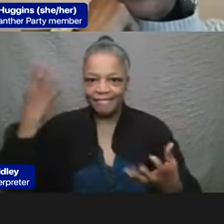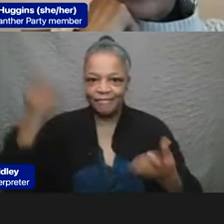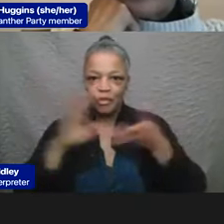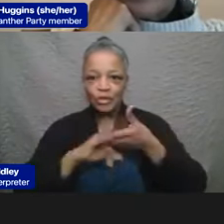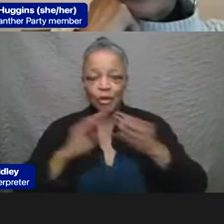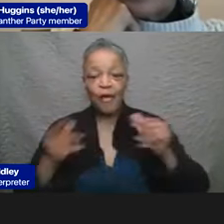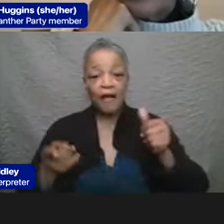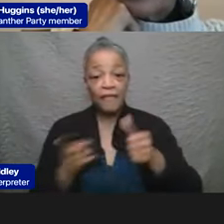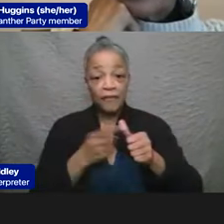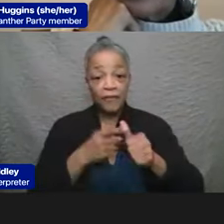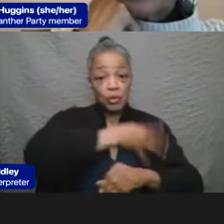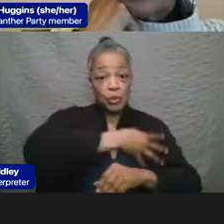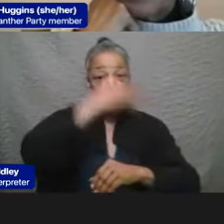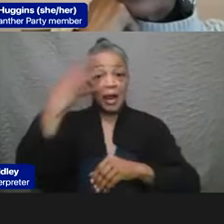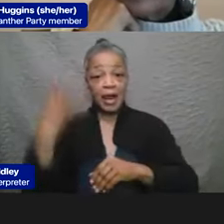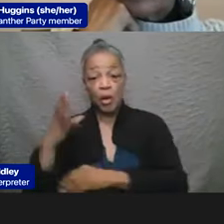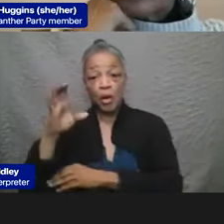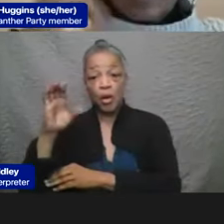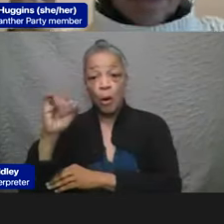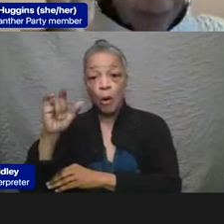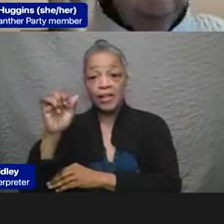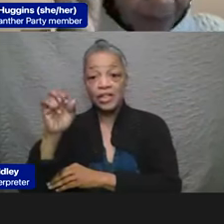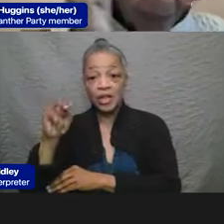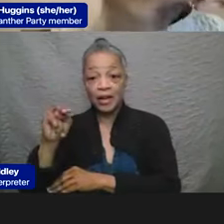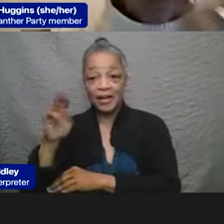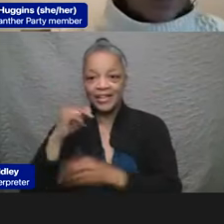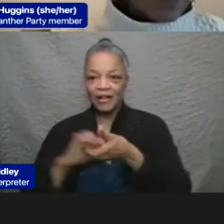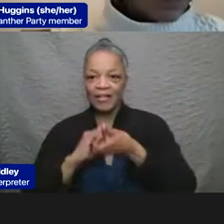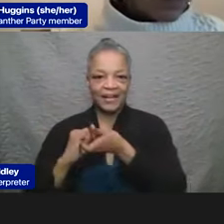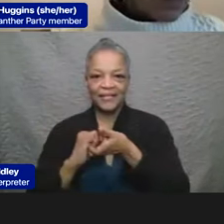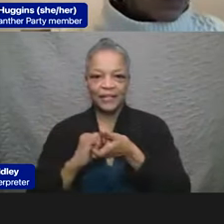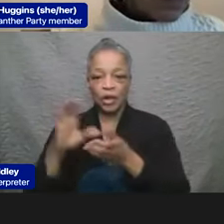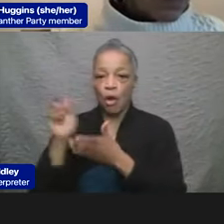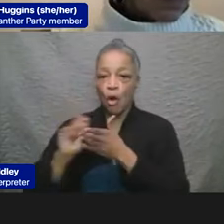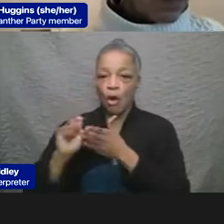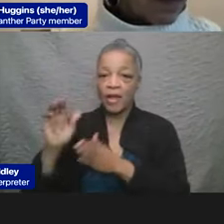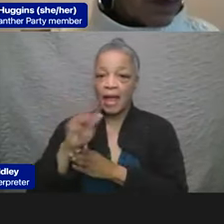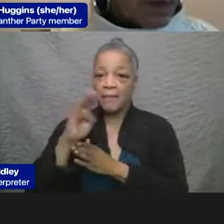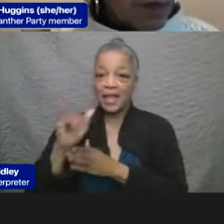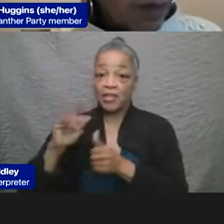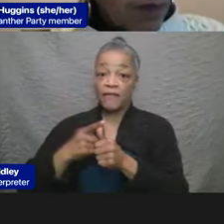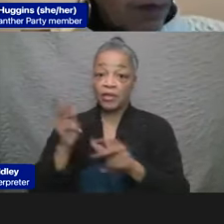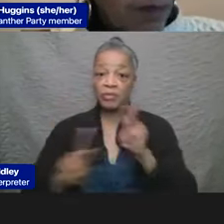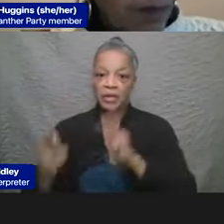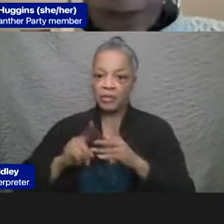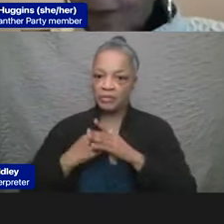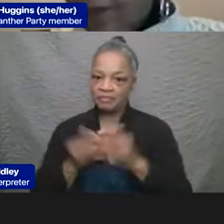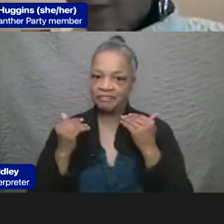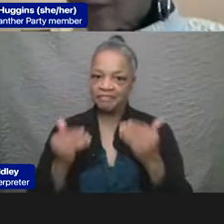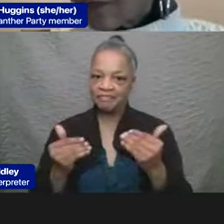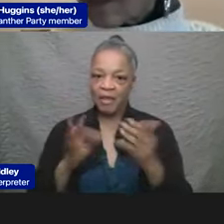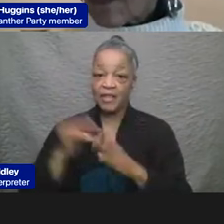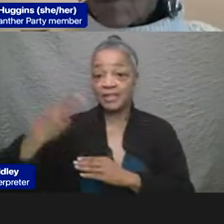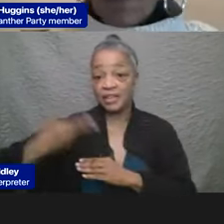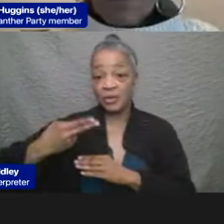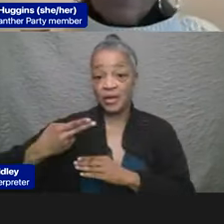Rainbow Coalition is very collective. My co-author and I, Amy Sonnie, kind of were the first ones out of the gate, but this history